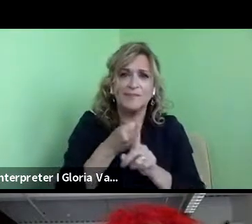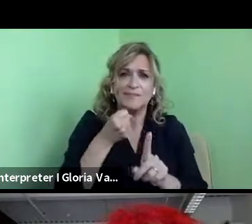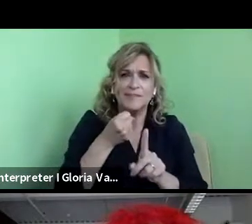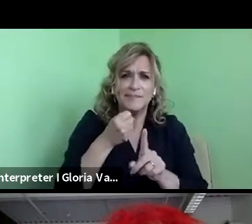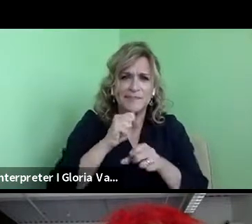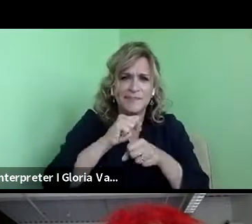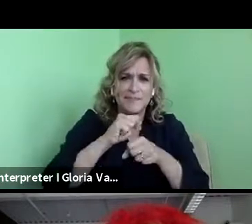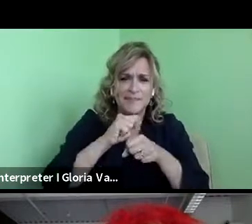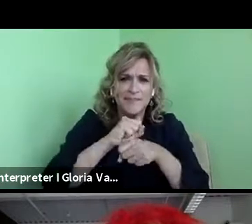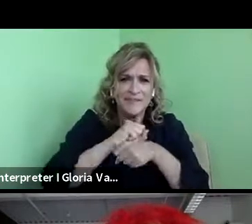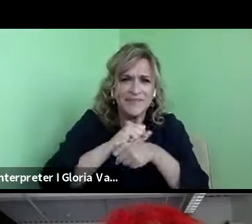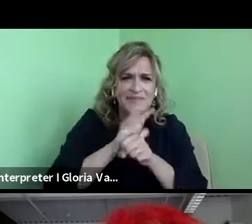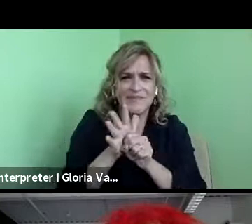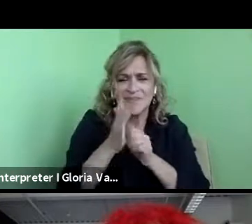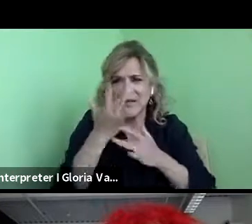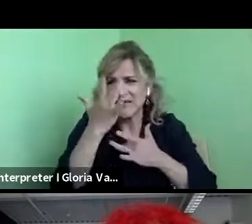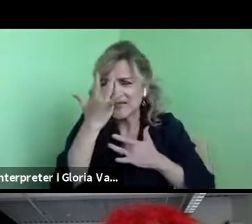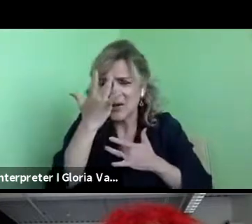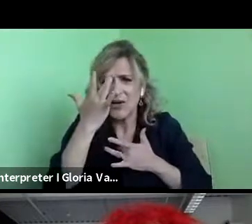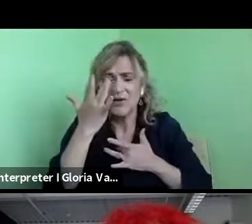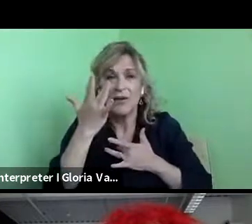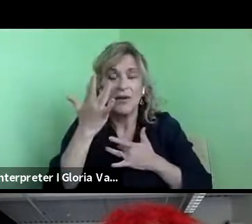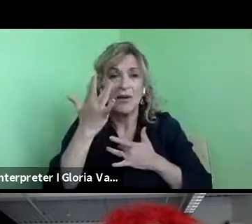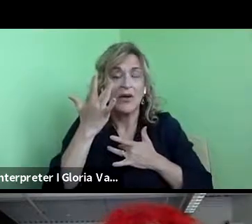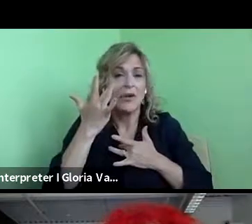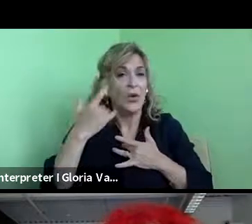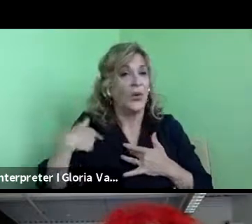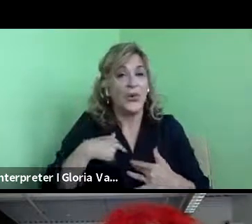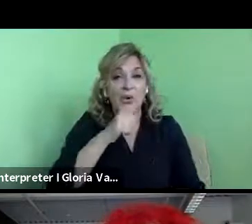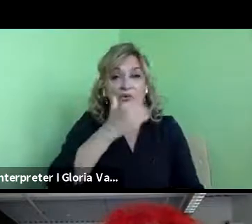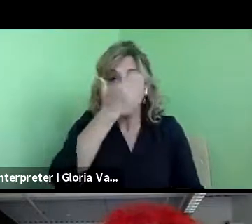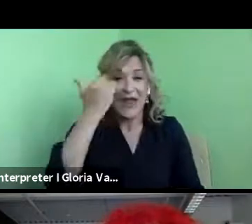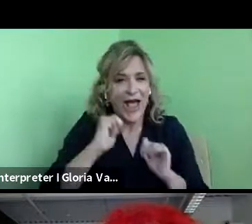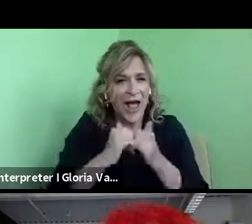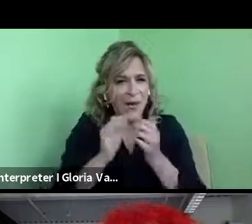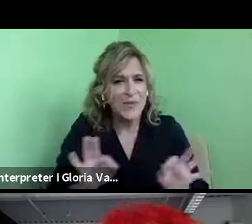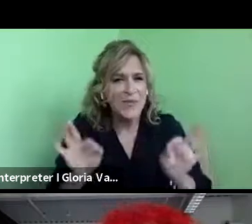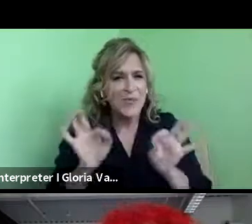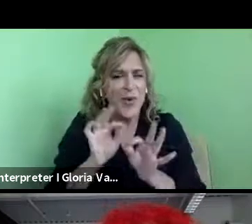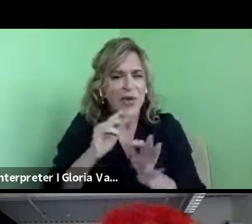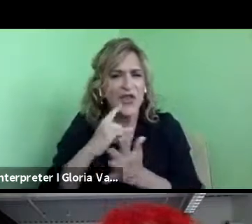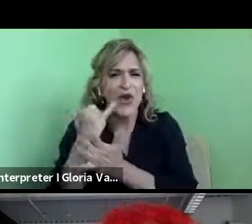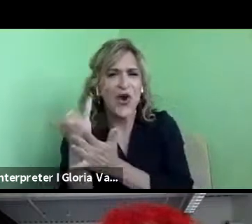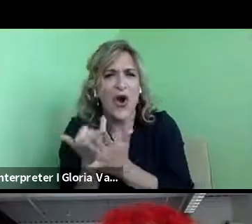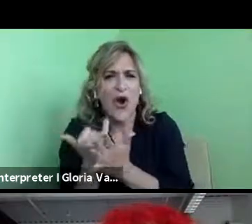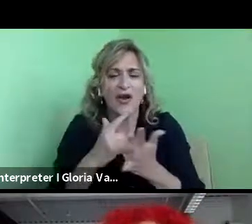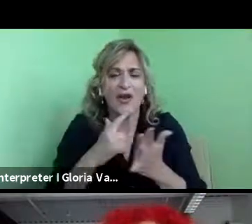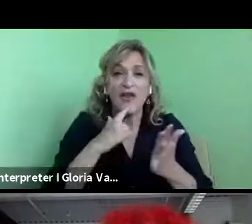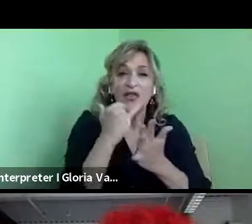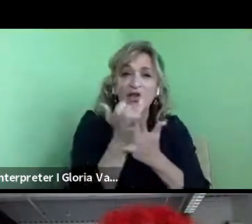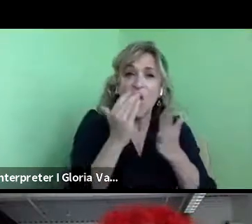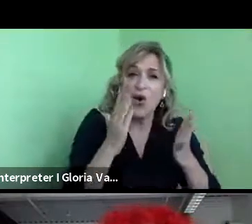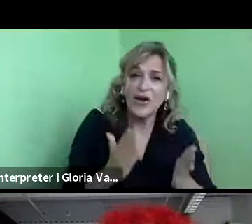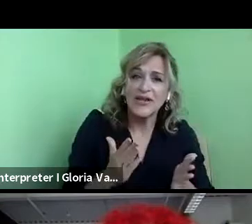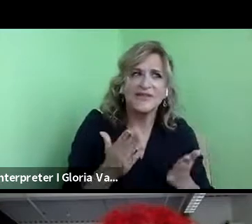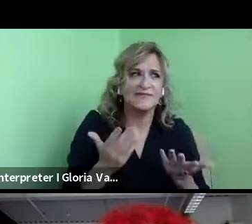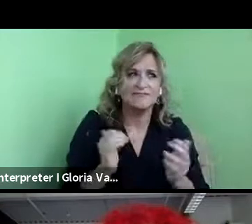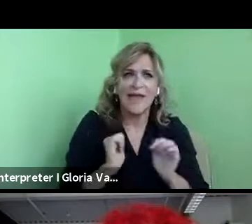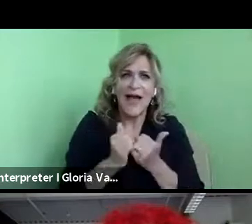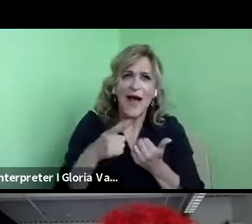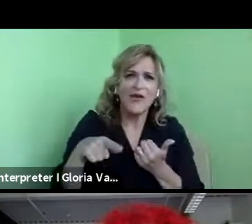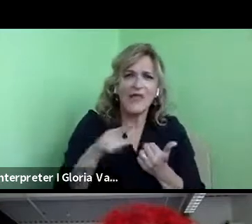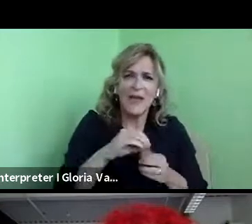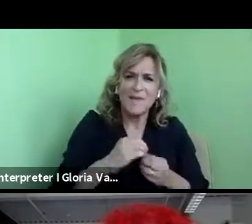not forget about how important the arts are, how important the artists are. How are they making a